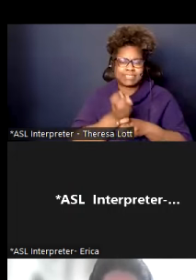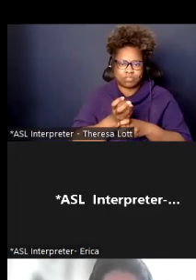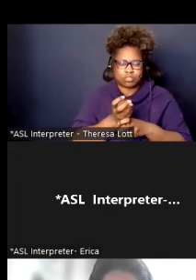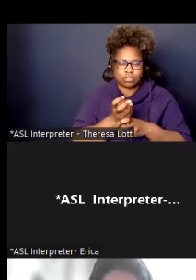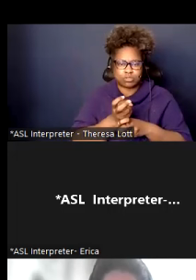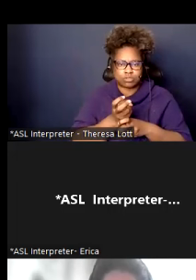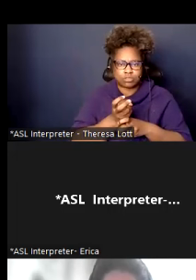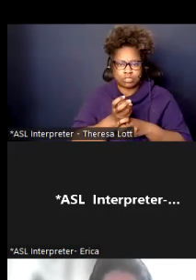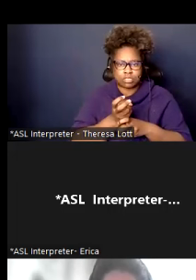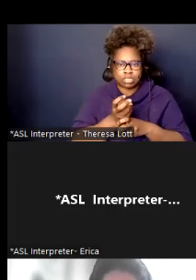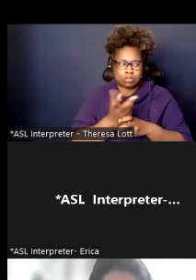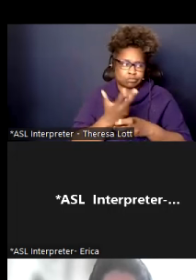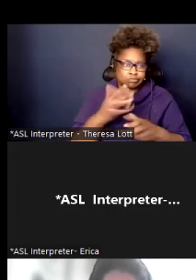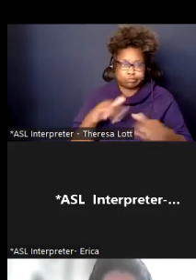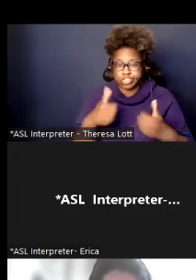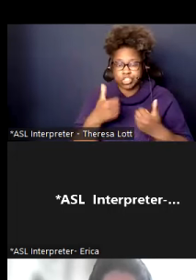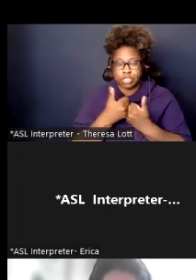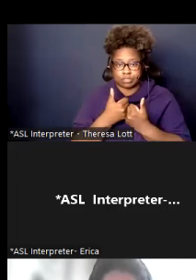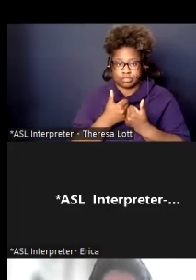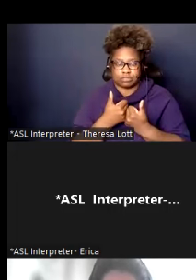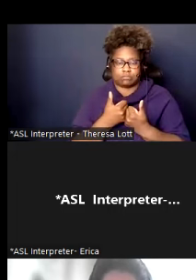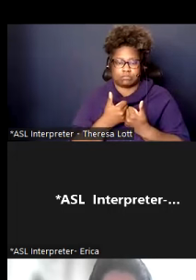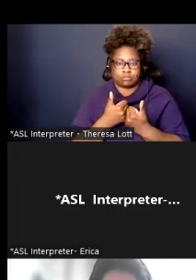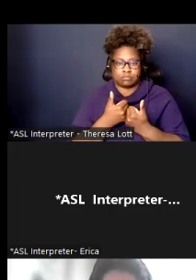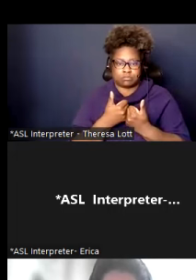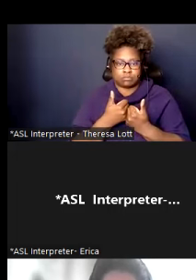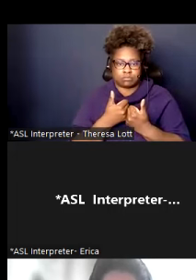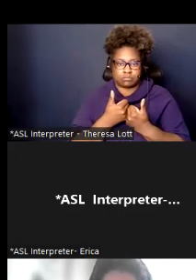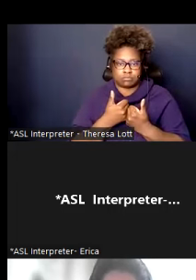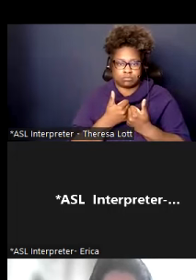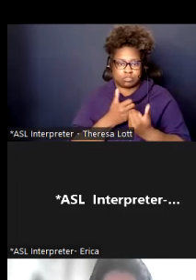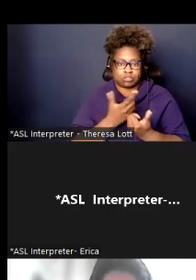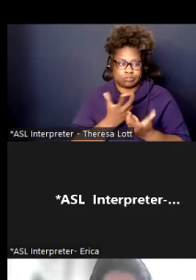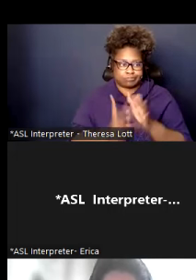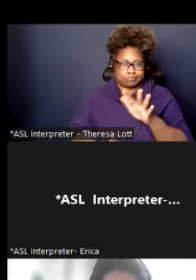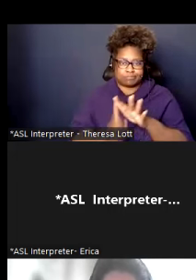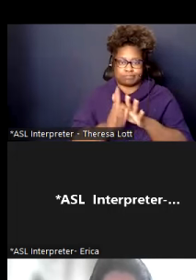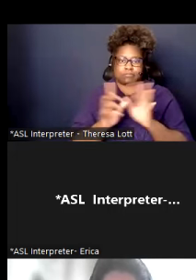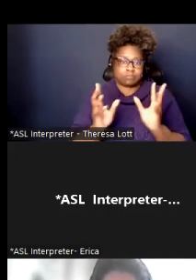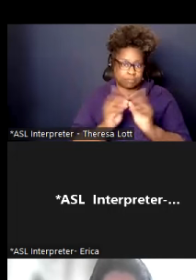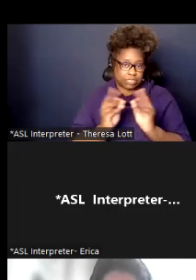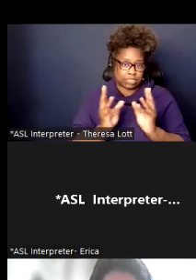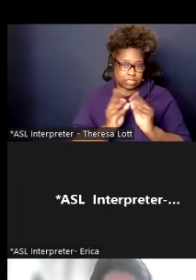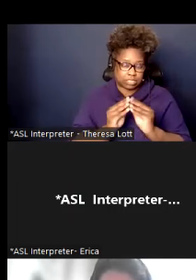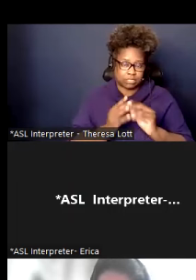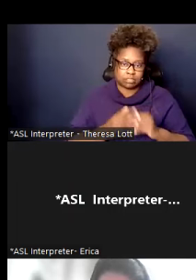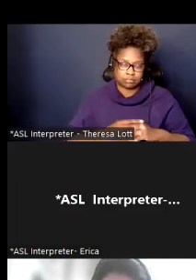it's challenging to at least get to these meetings, and I can't